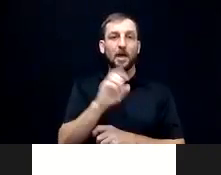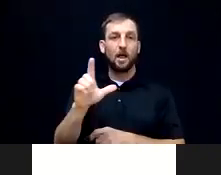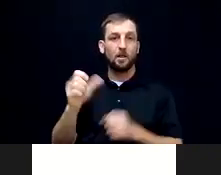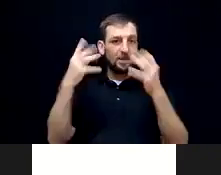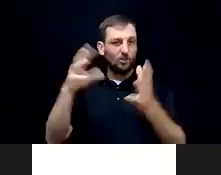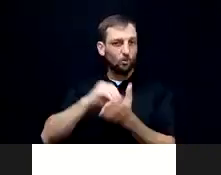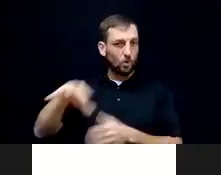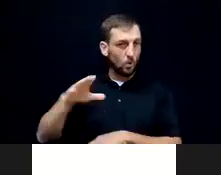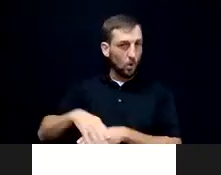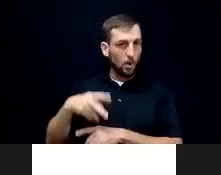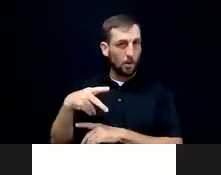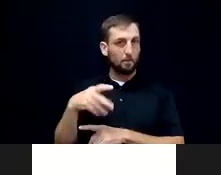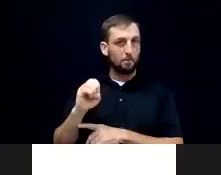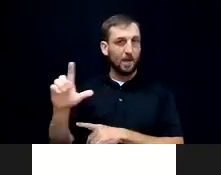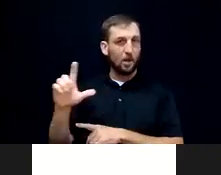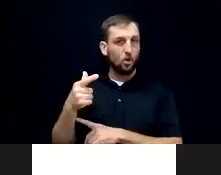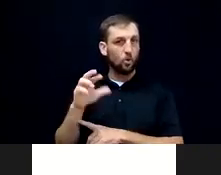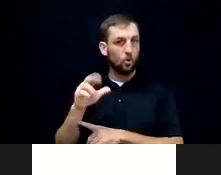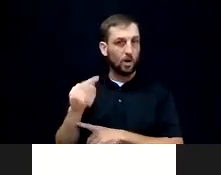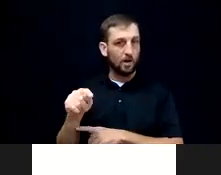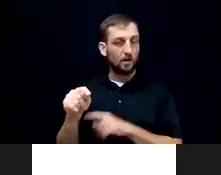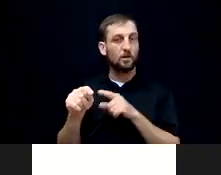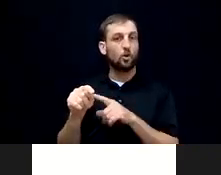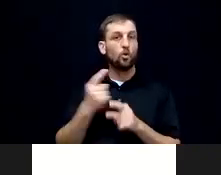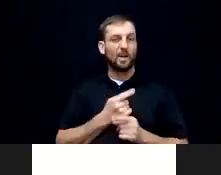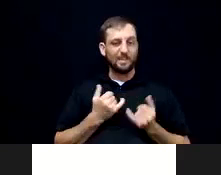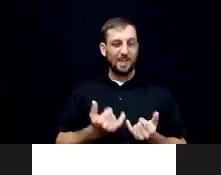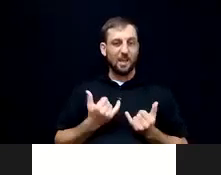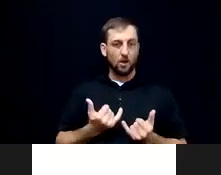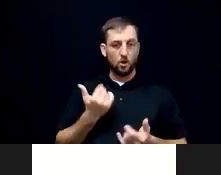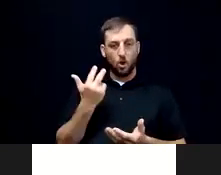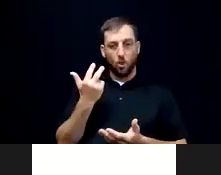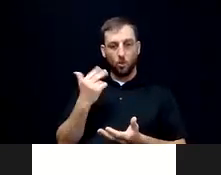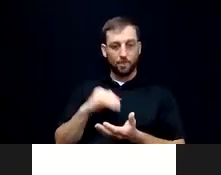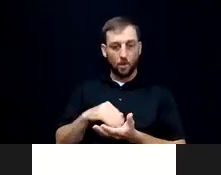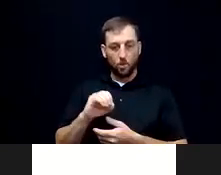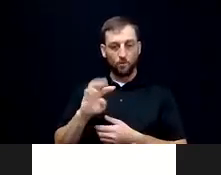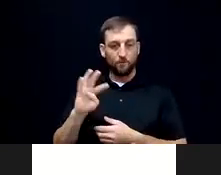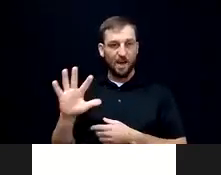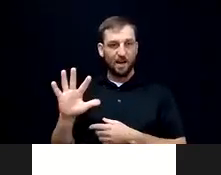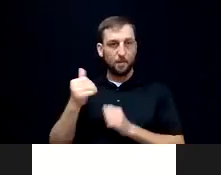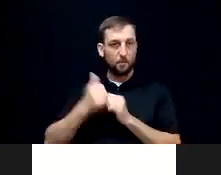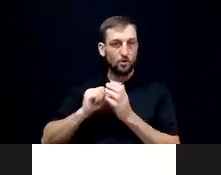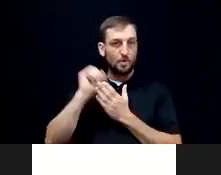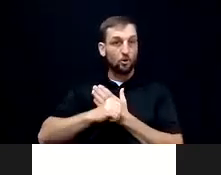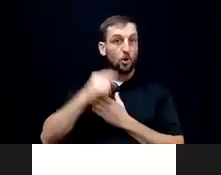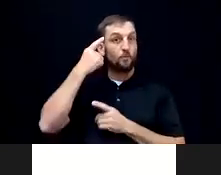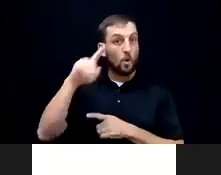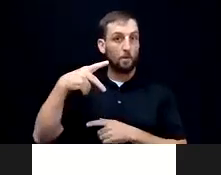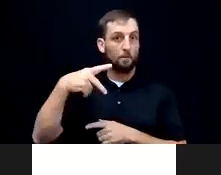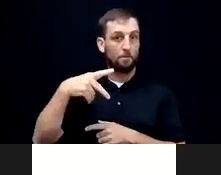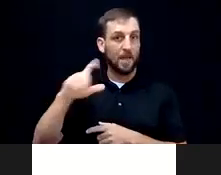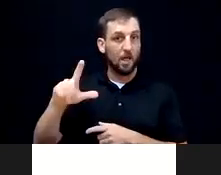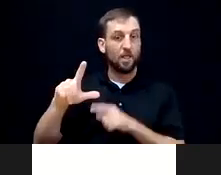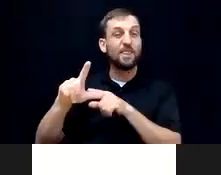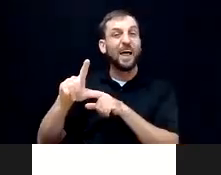and right now they get like $3,045 a semester for Pell, and that covers everything.